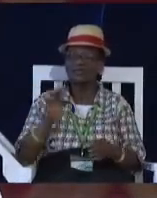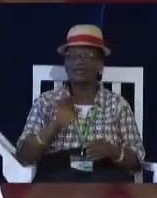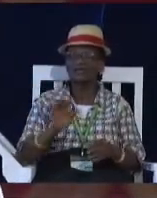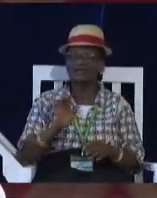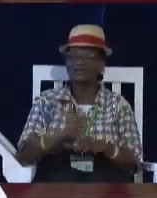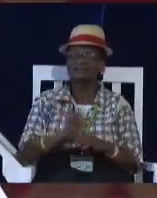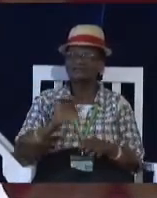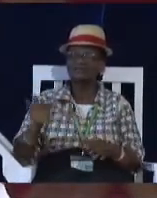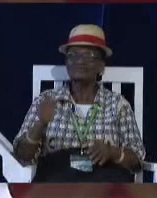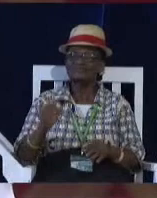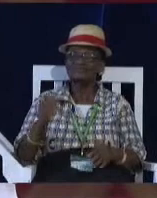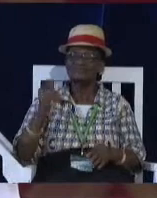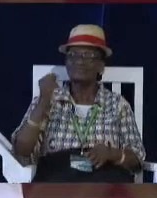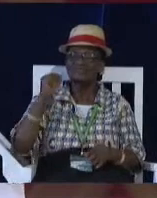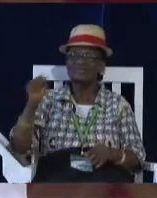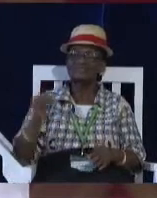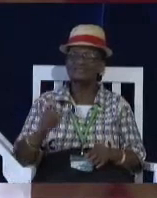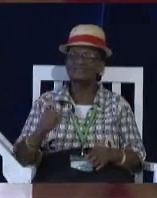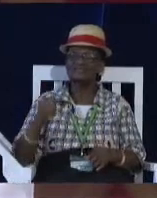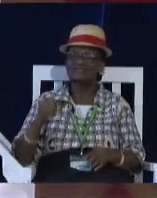garment.